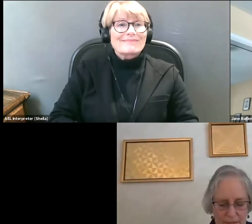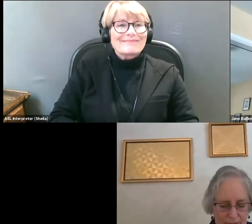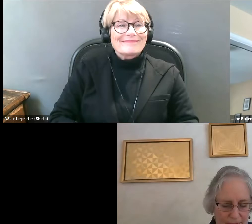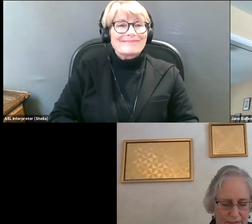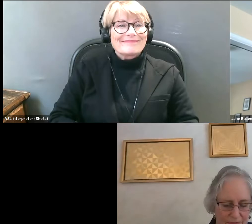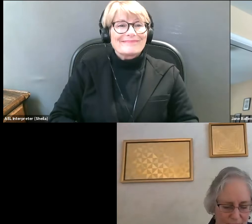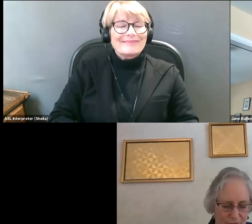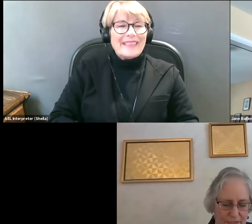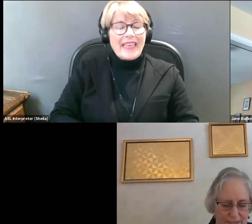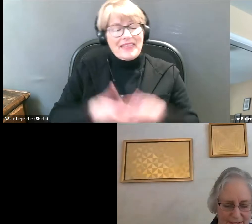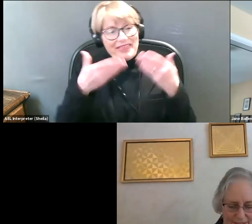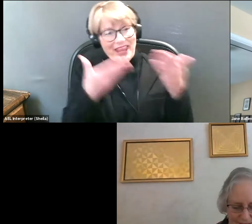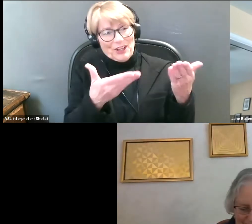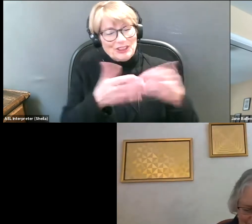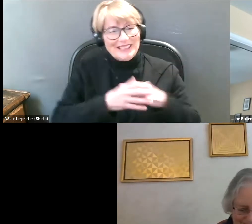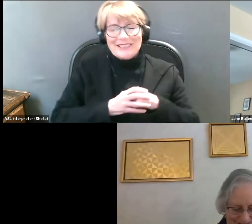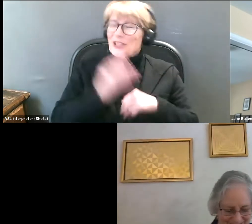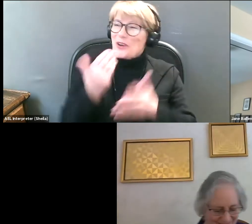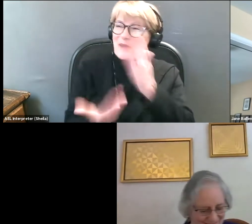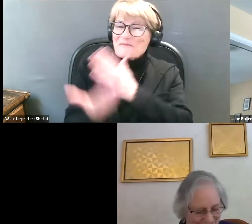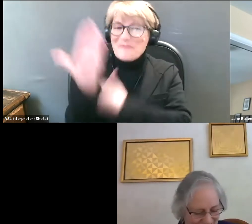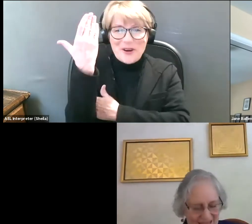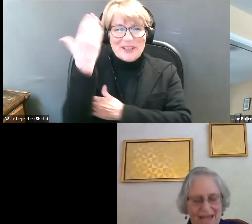There she is. Good morning.